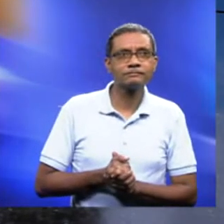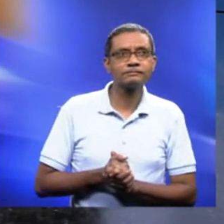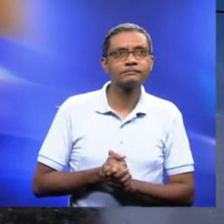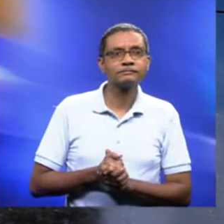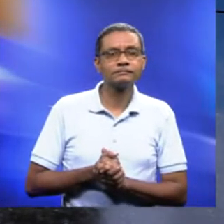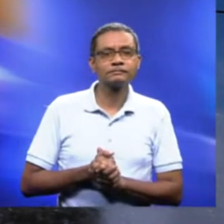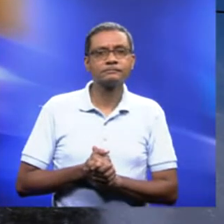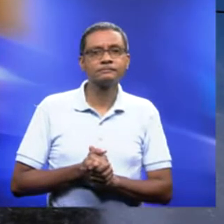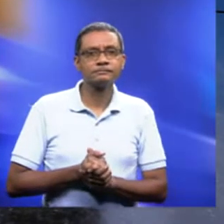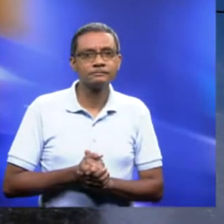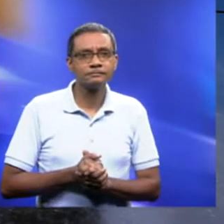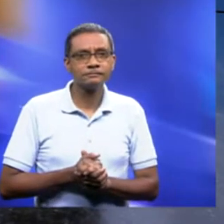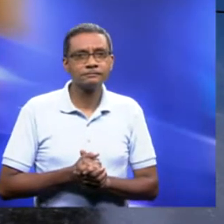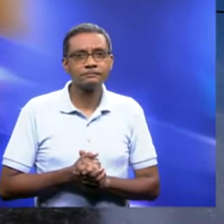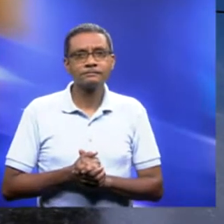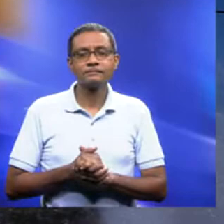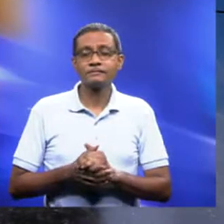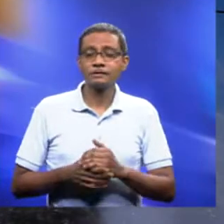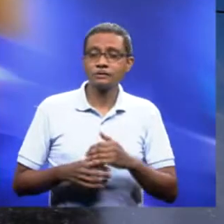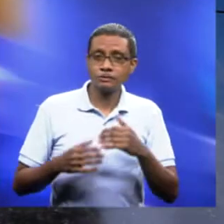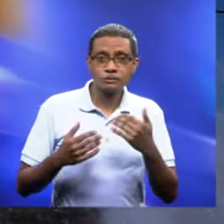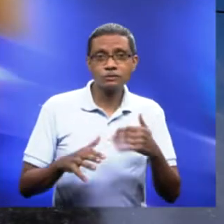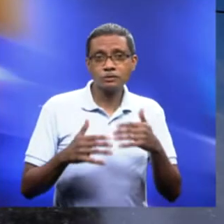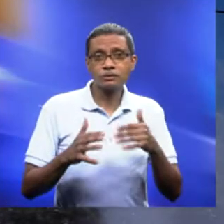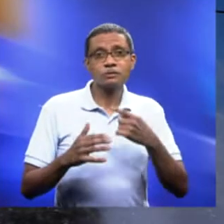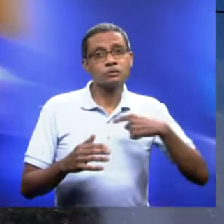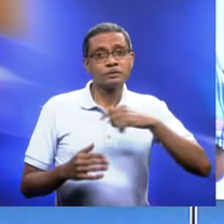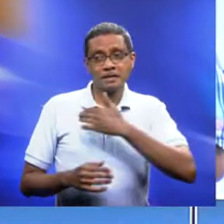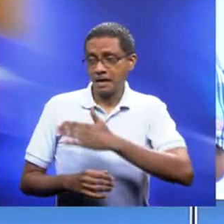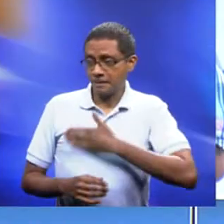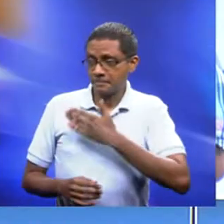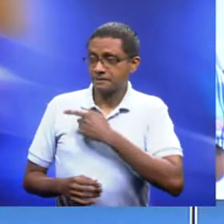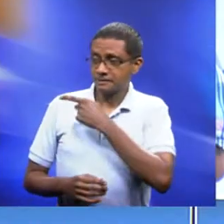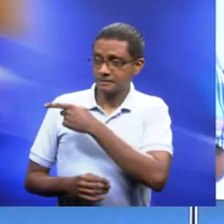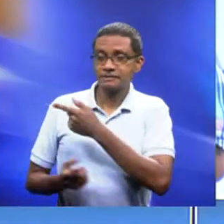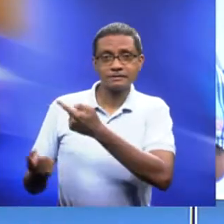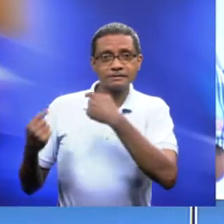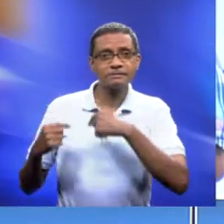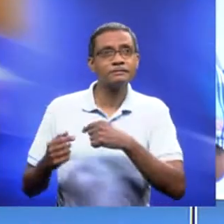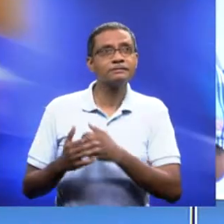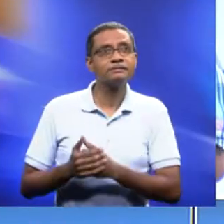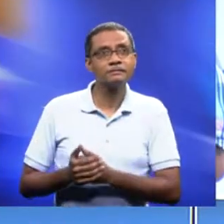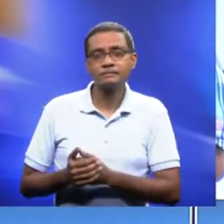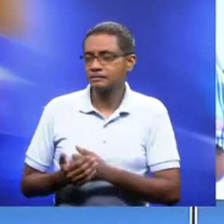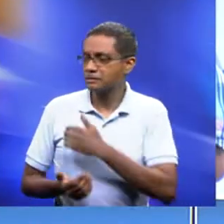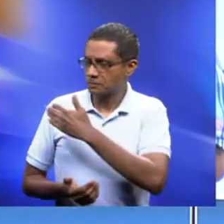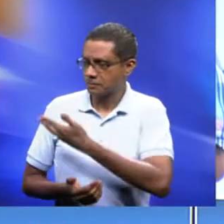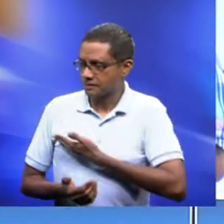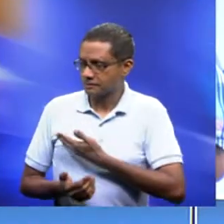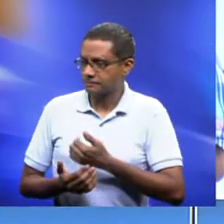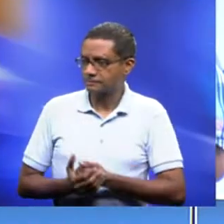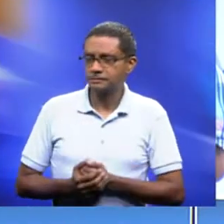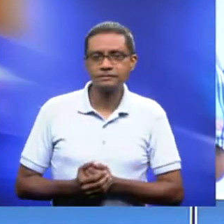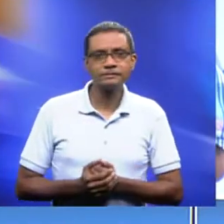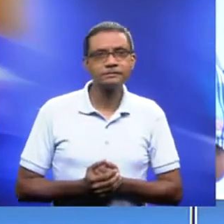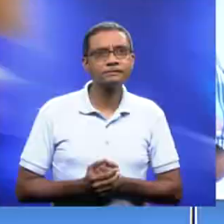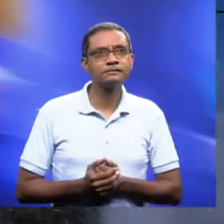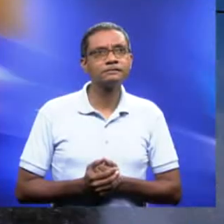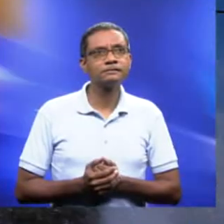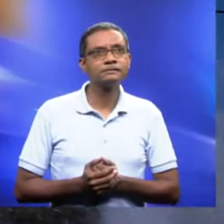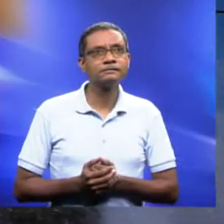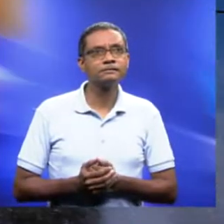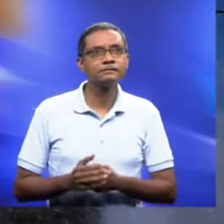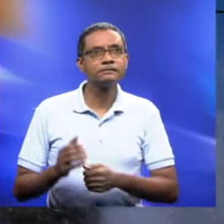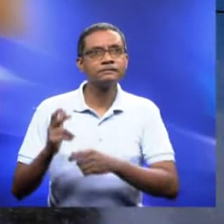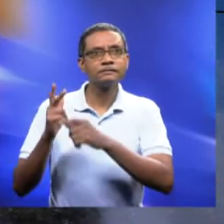and technology, and we are absolutely happy to have him with us. Welcome, Charles. Pleasure. Rounding off our panel, my